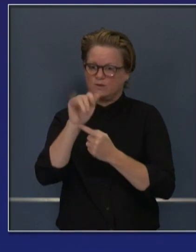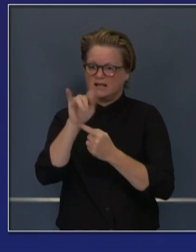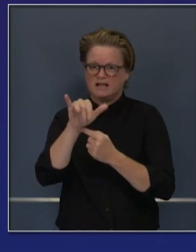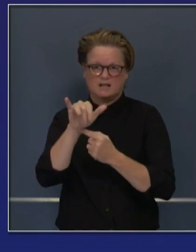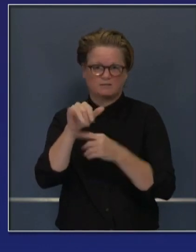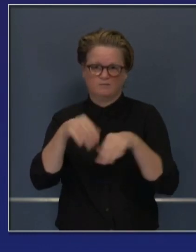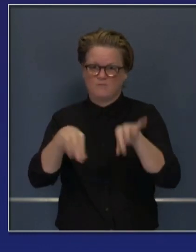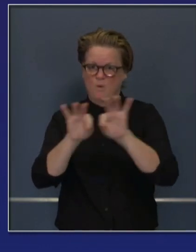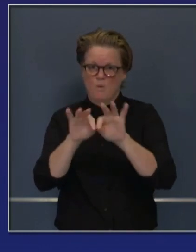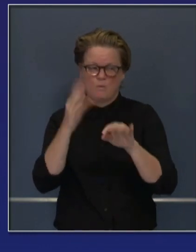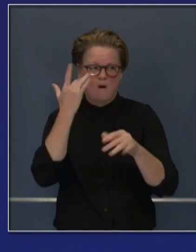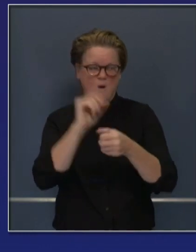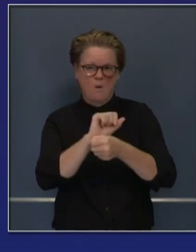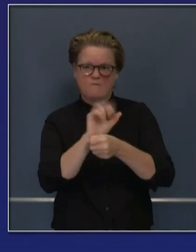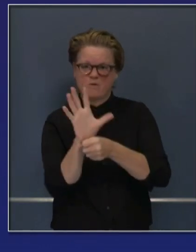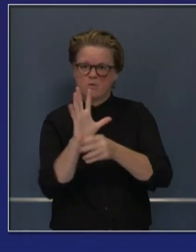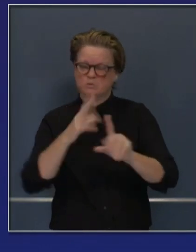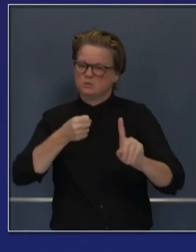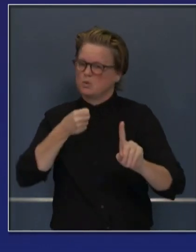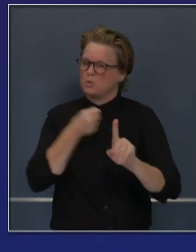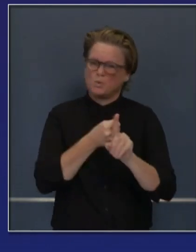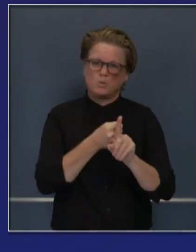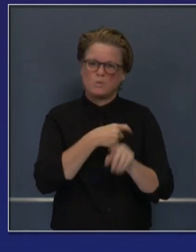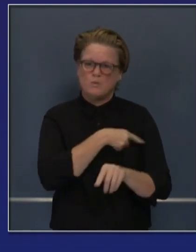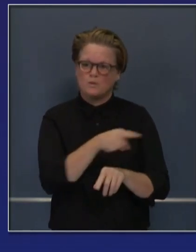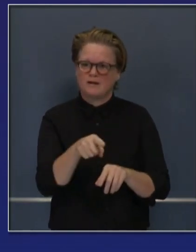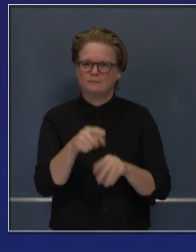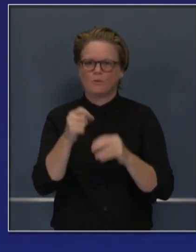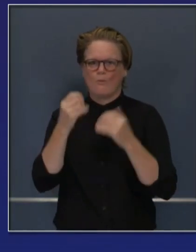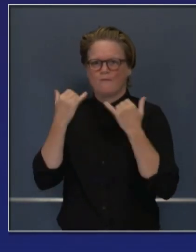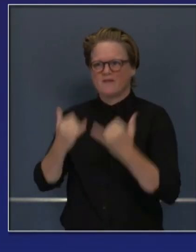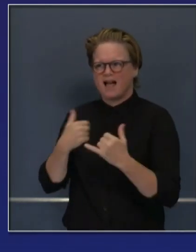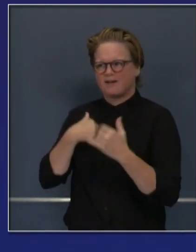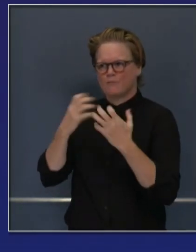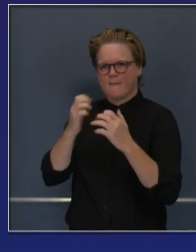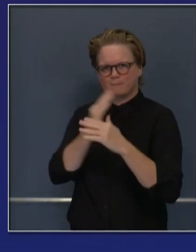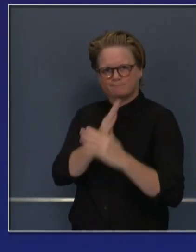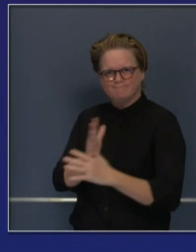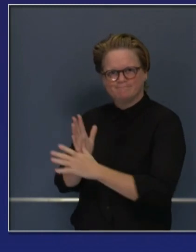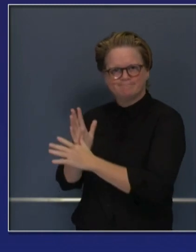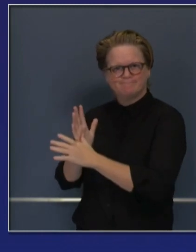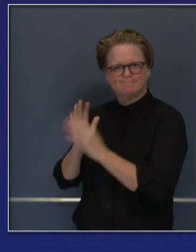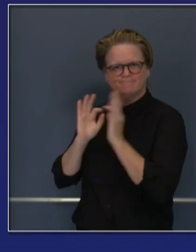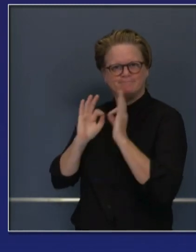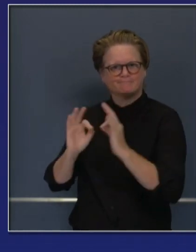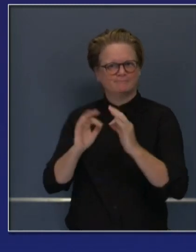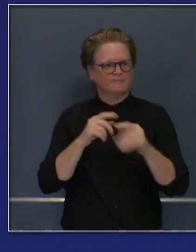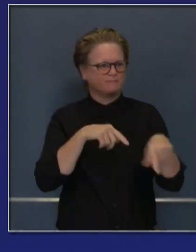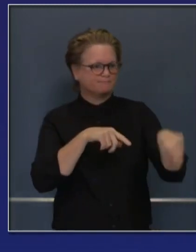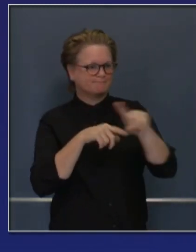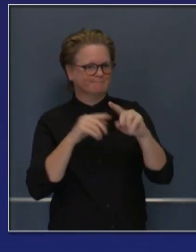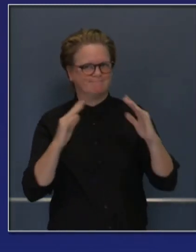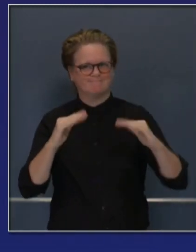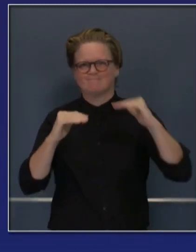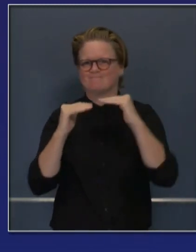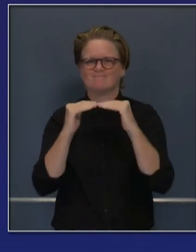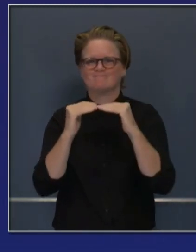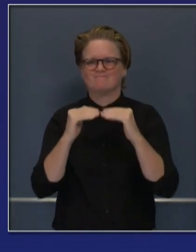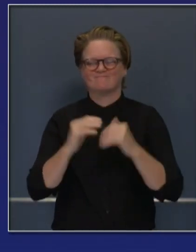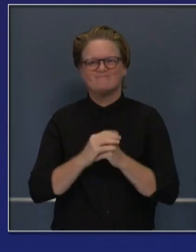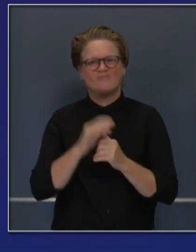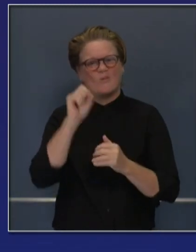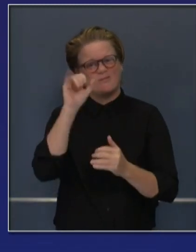in on that. That's our four-pronged approach in terms of the work we're doing to sprint through the next number of months until we